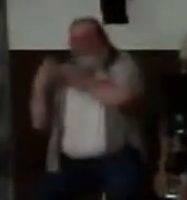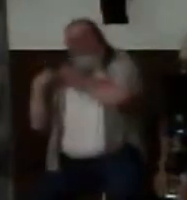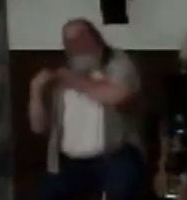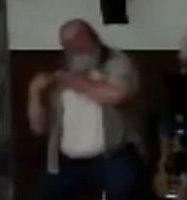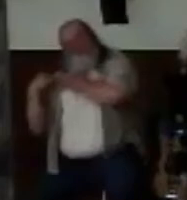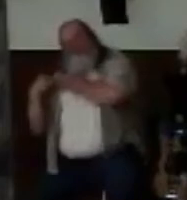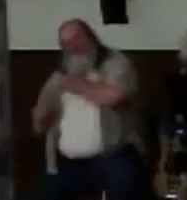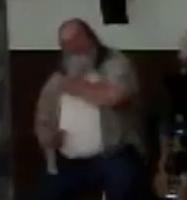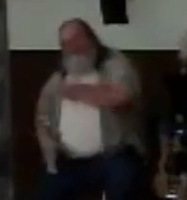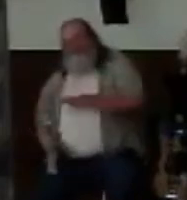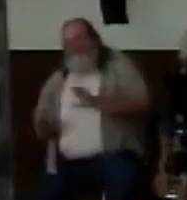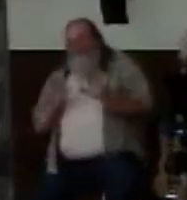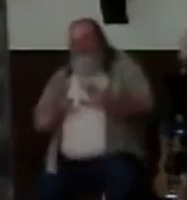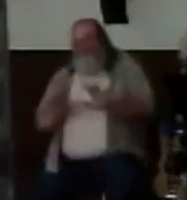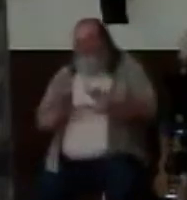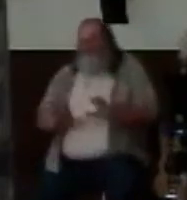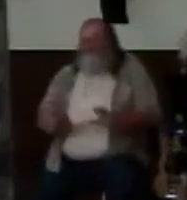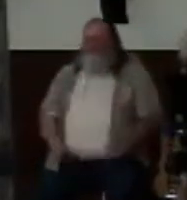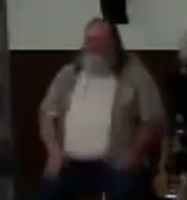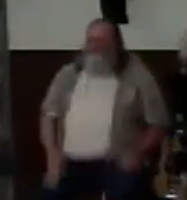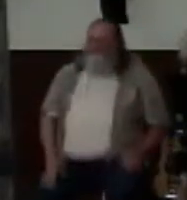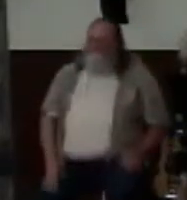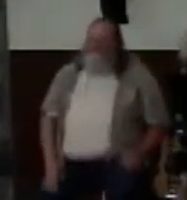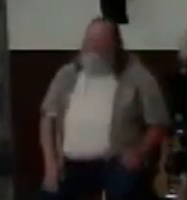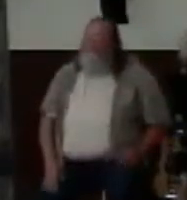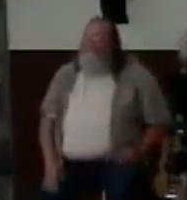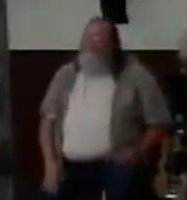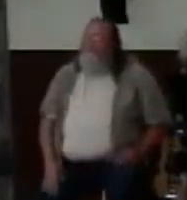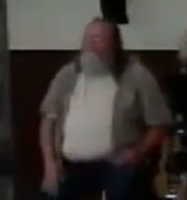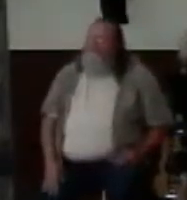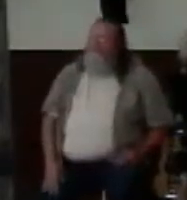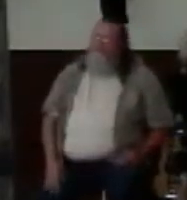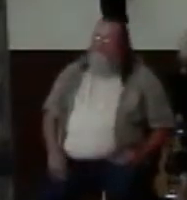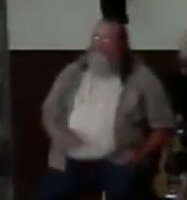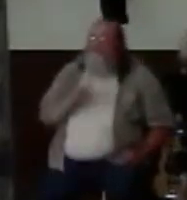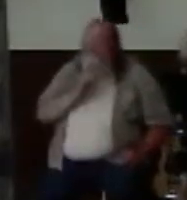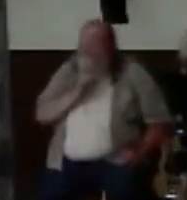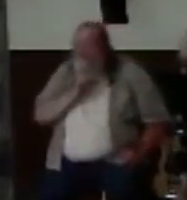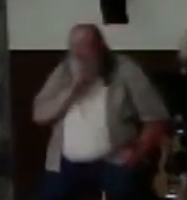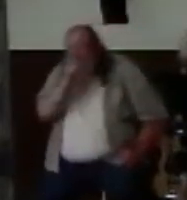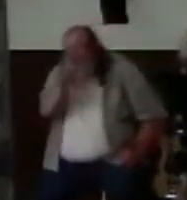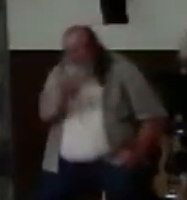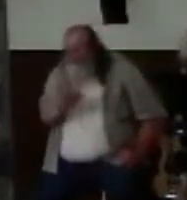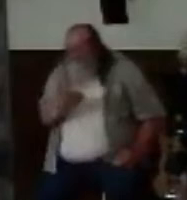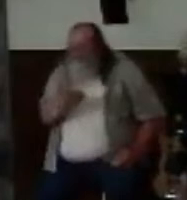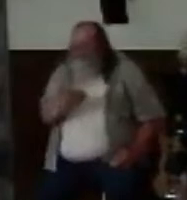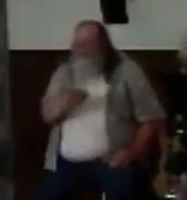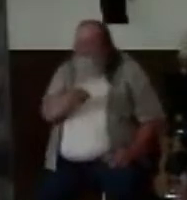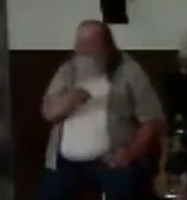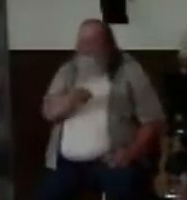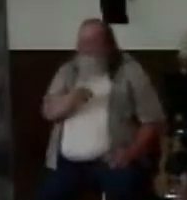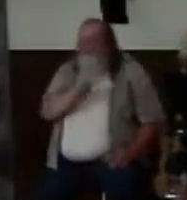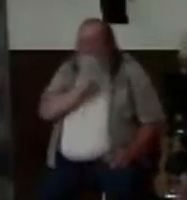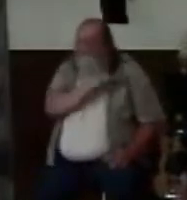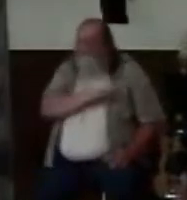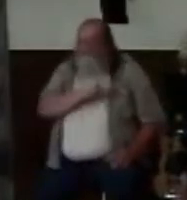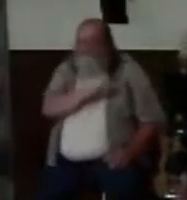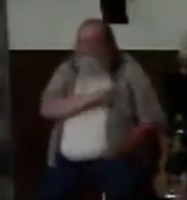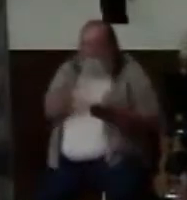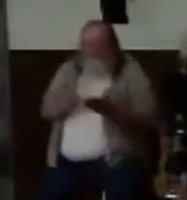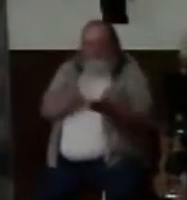Their promised Messiah offered them safety, offered them